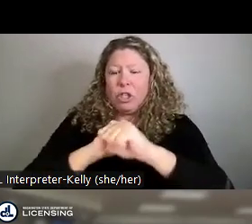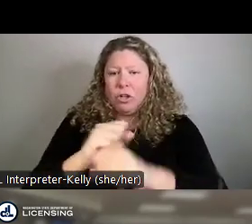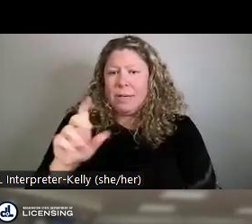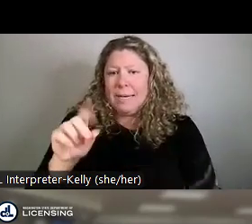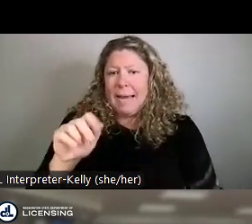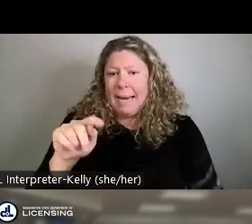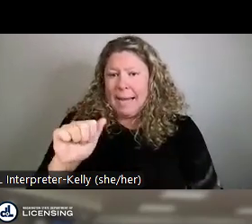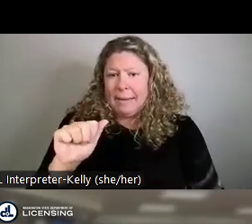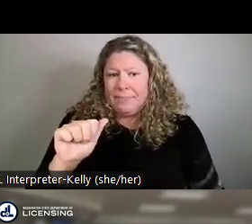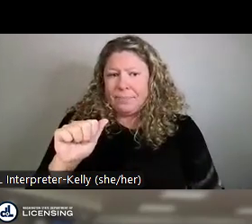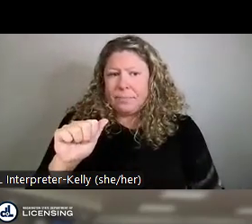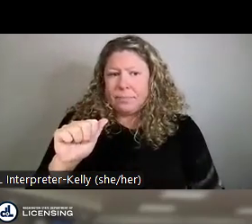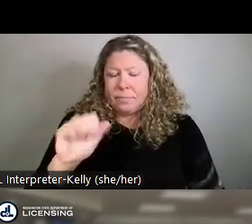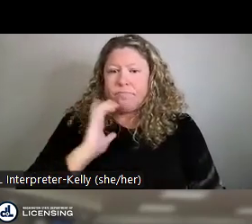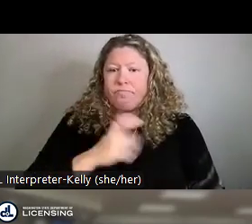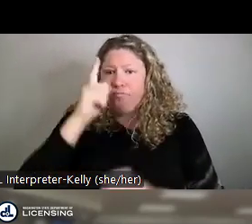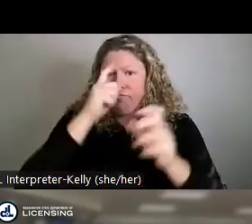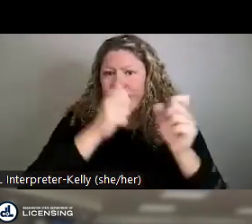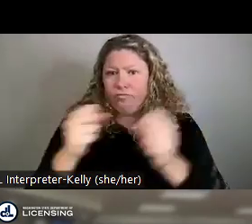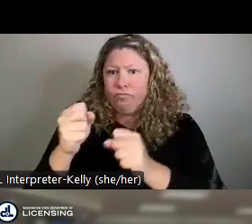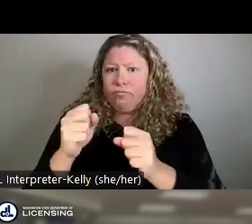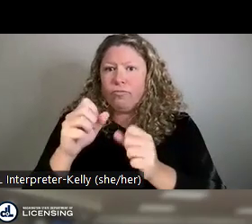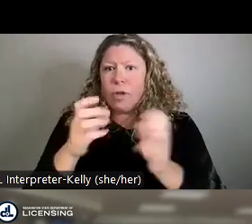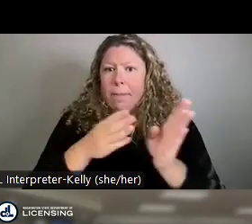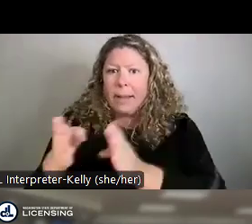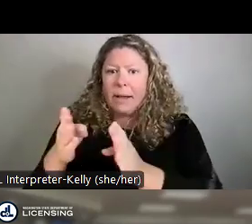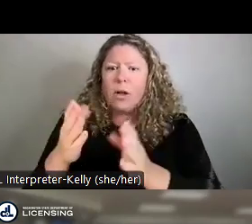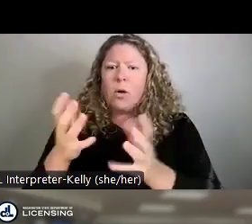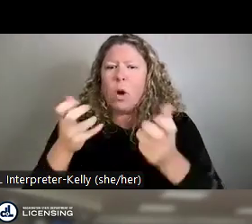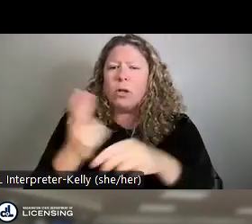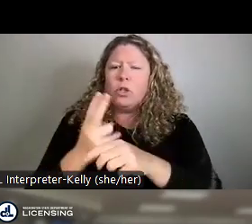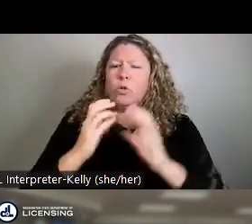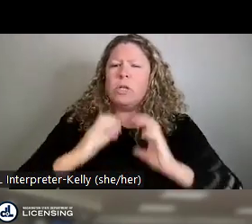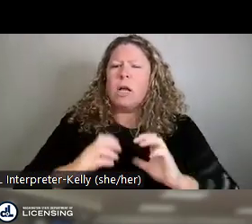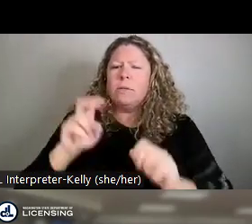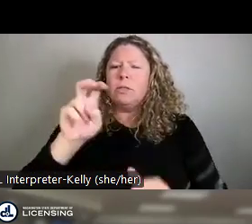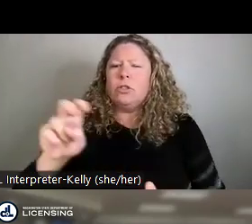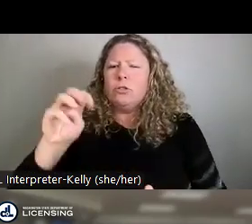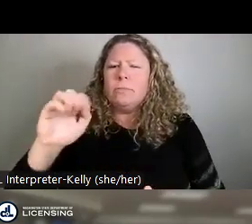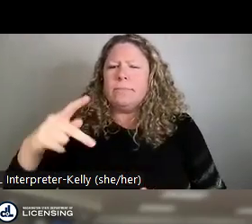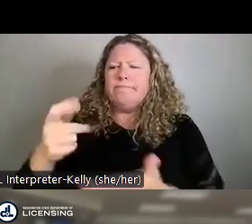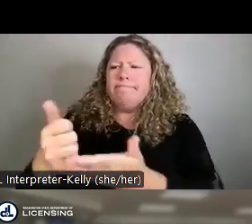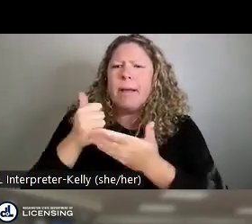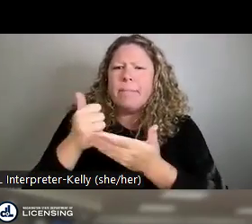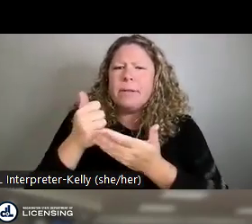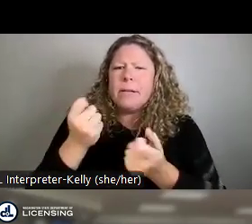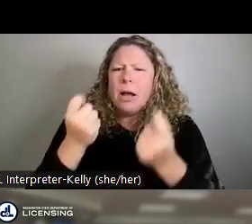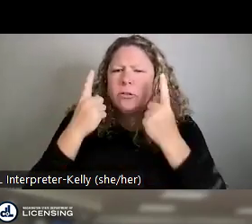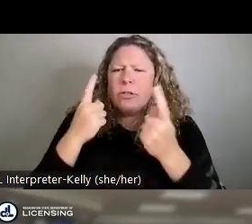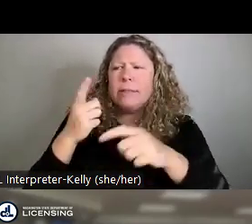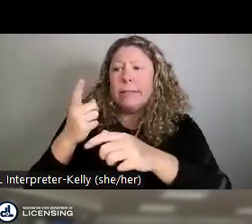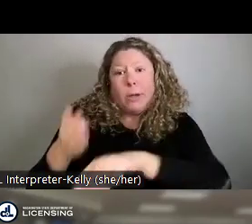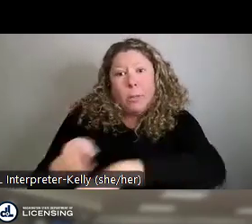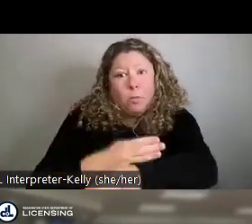plan, we wanted to use customer journey mapping as a powerful tool to understand and ultimately improve our customers'